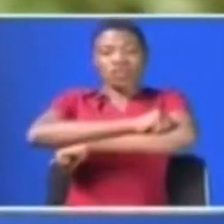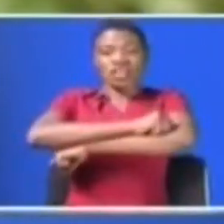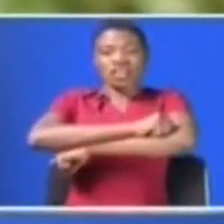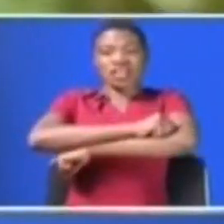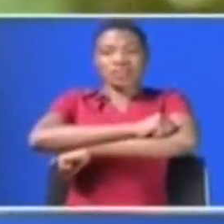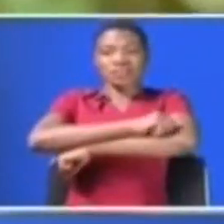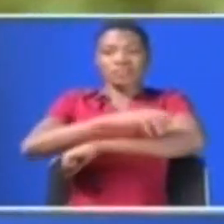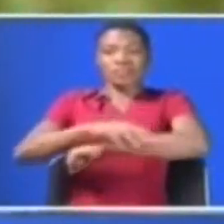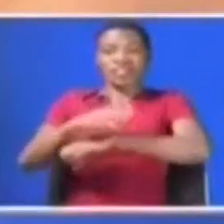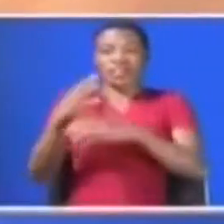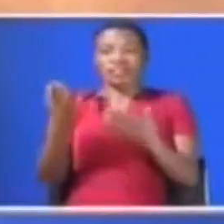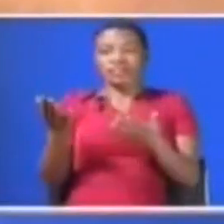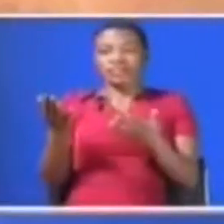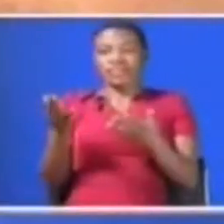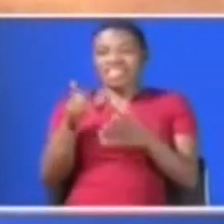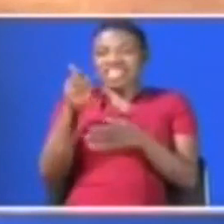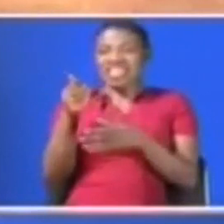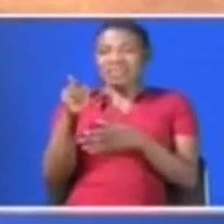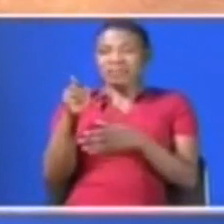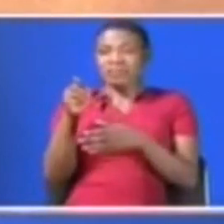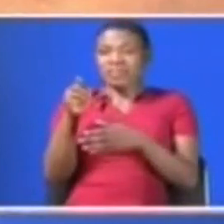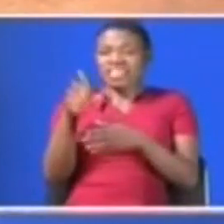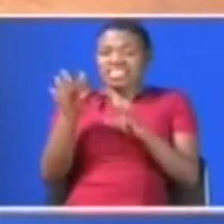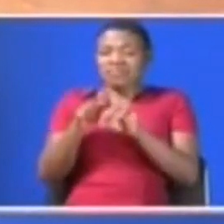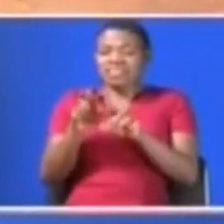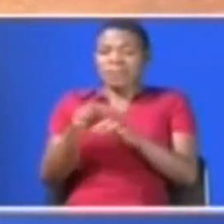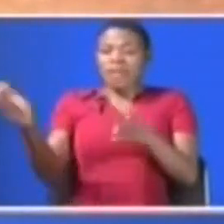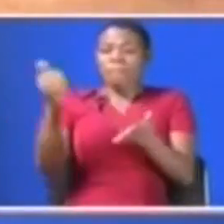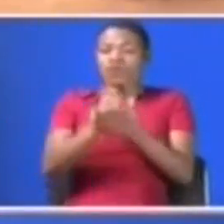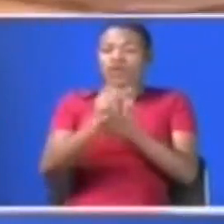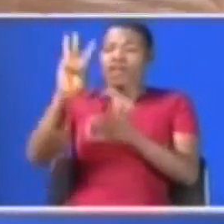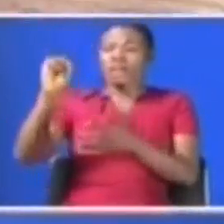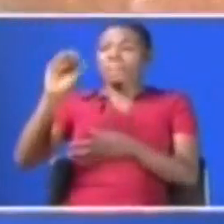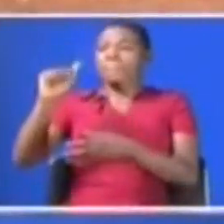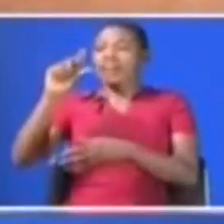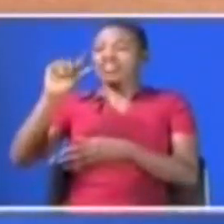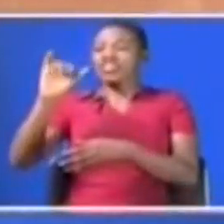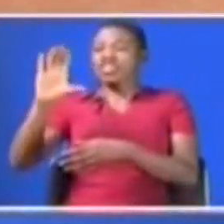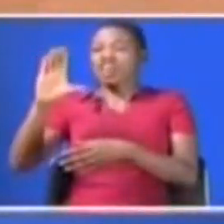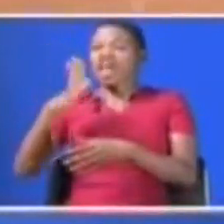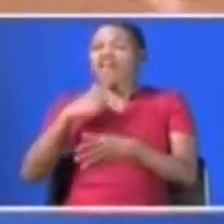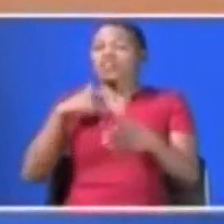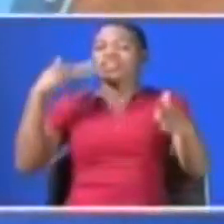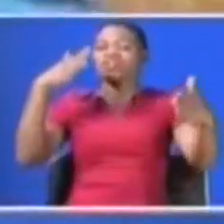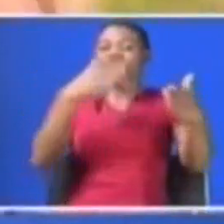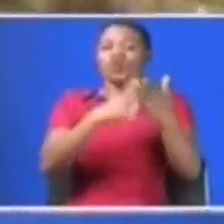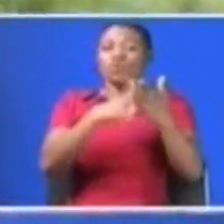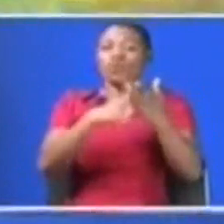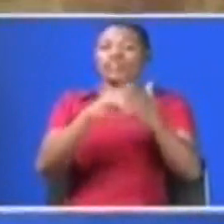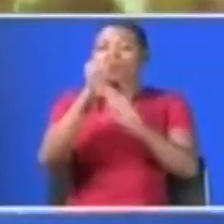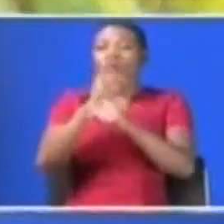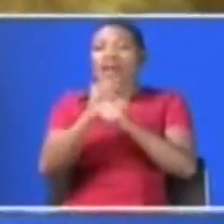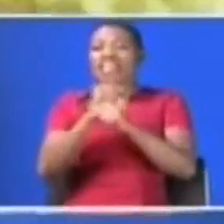in the school was restricted. He too is employed by Magic Security and wants an end to the dreadful working conditions.